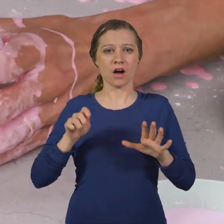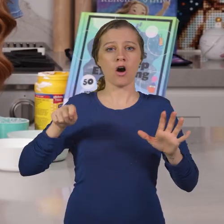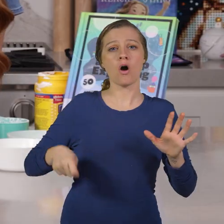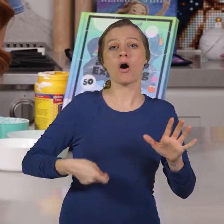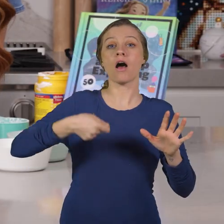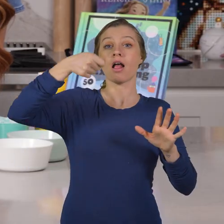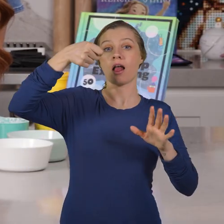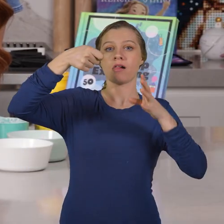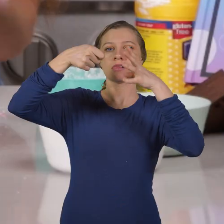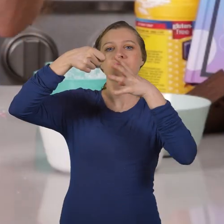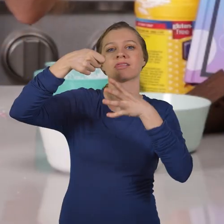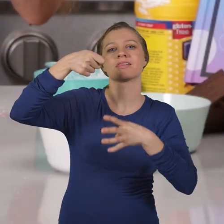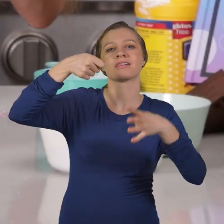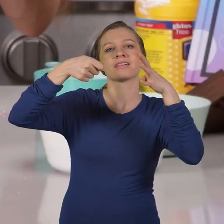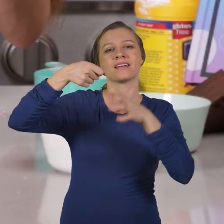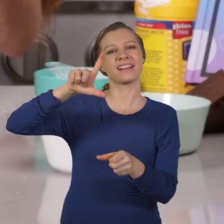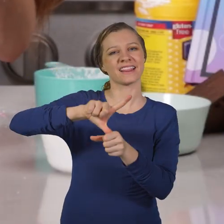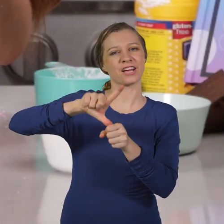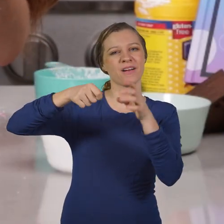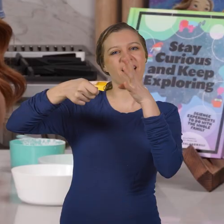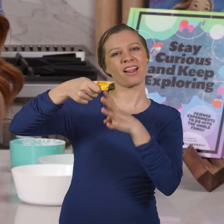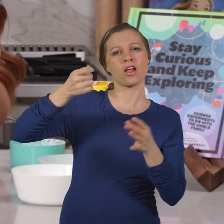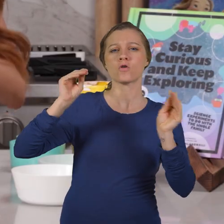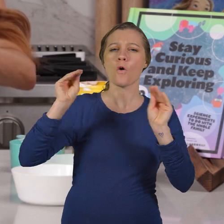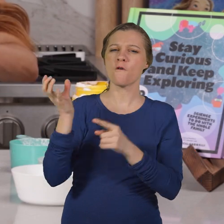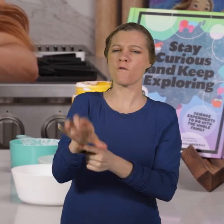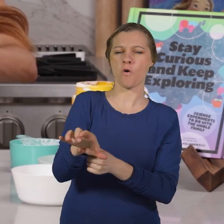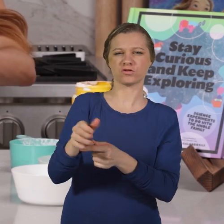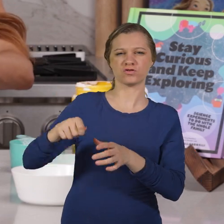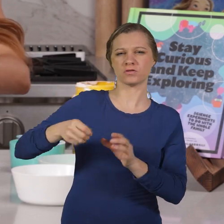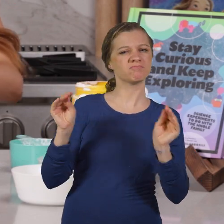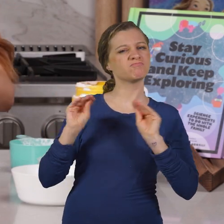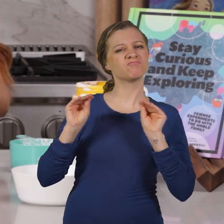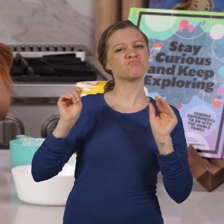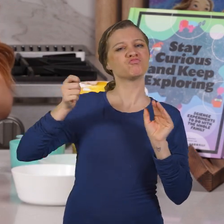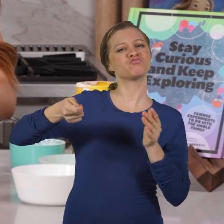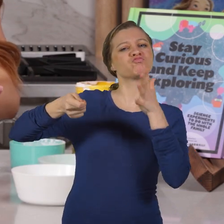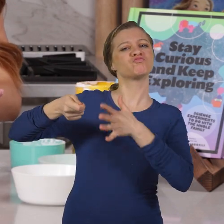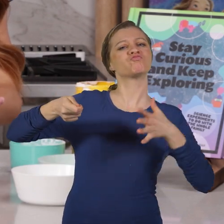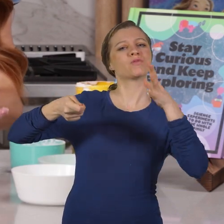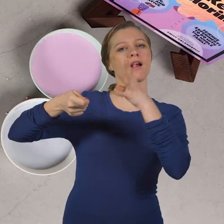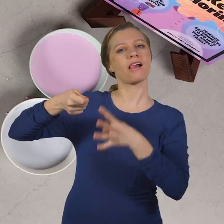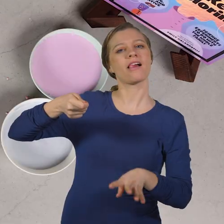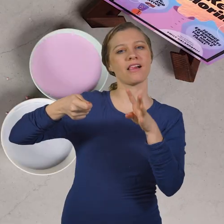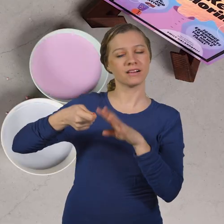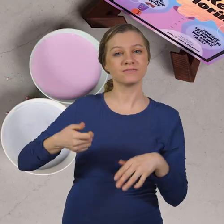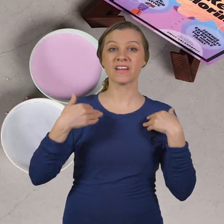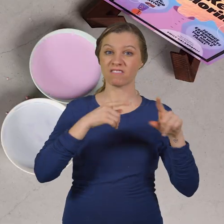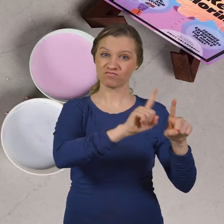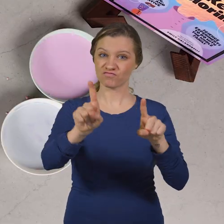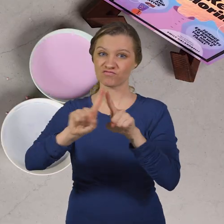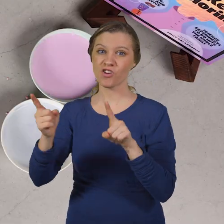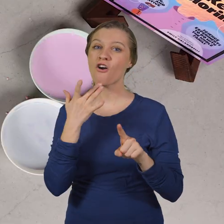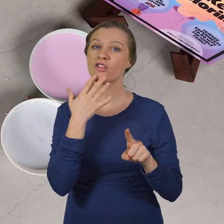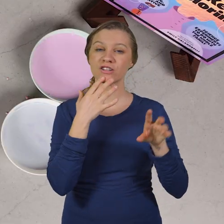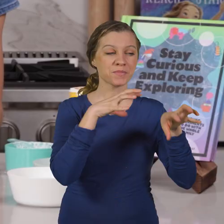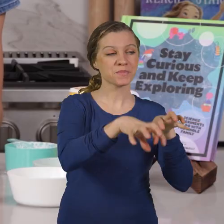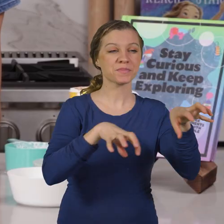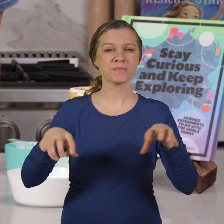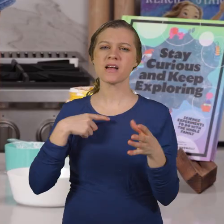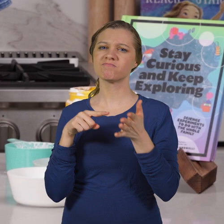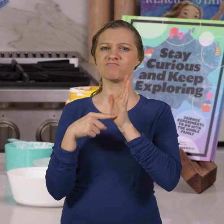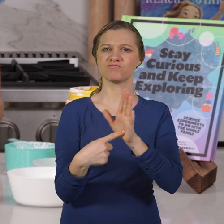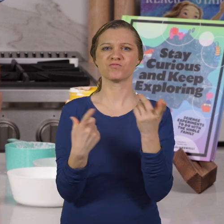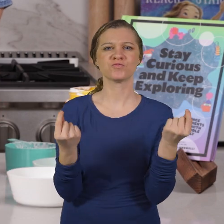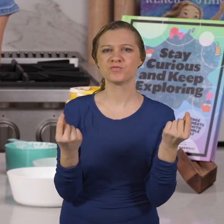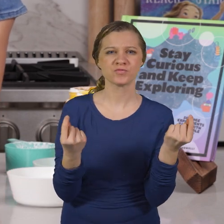But then when I bring it up, look, it acts like a liquid because I'm no longer adding any force to it. So I have all these different colors here. Let me